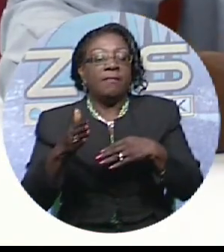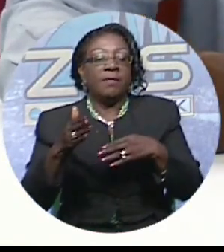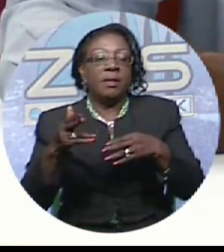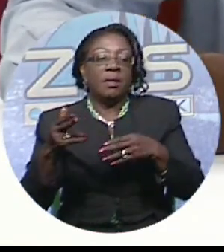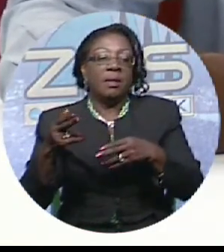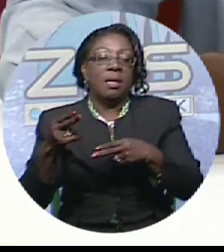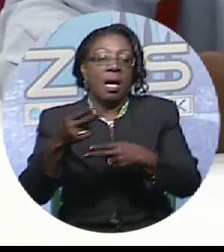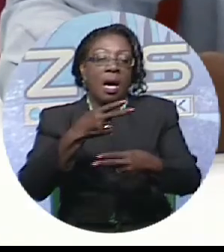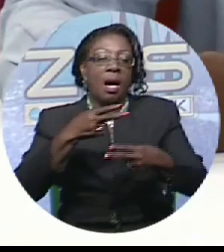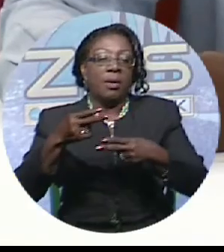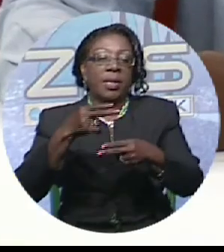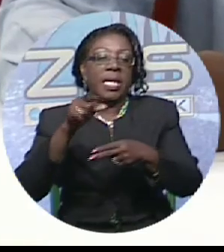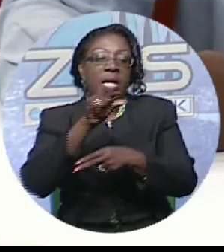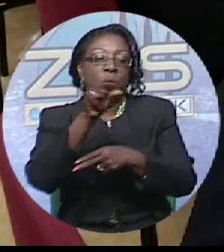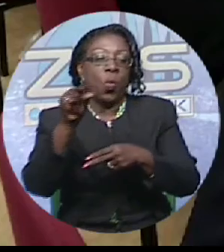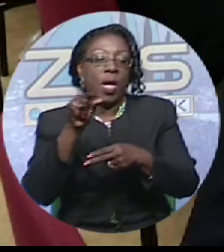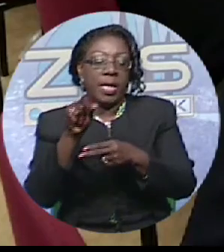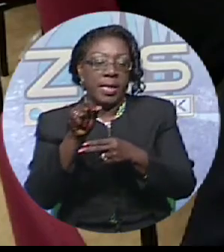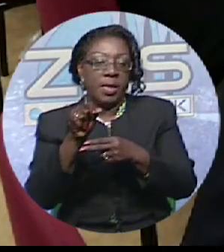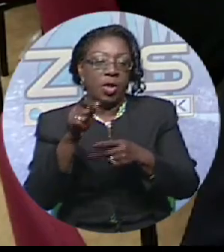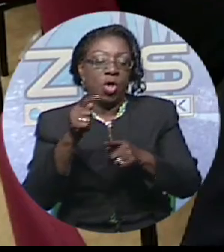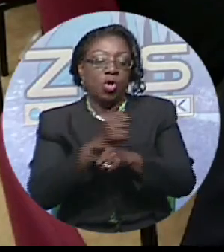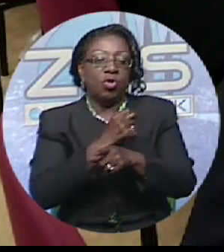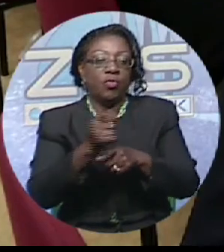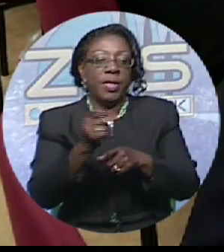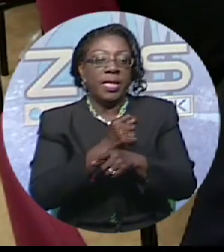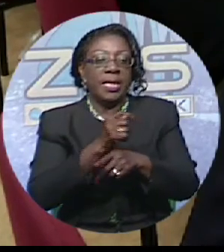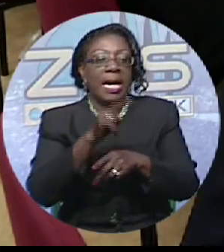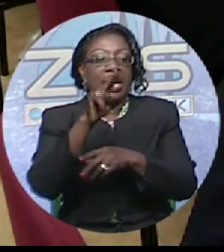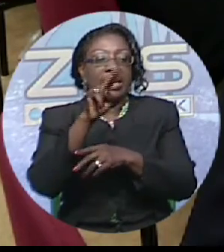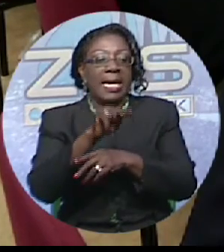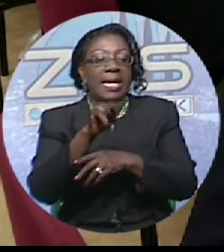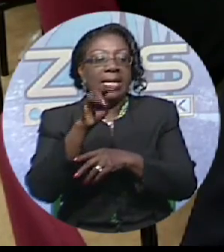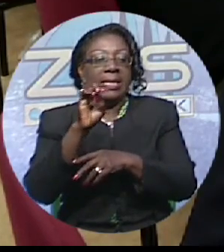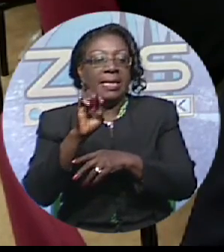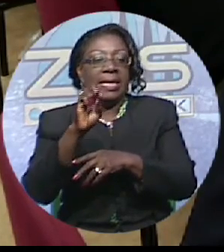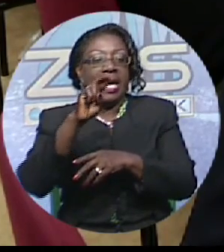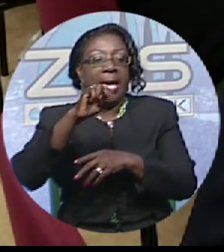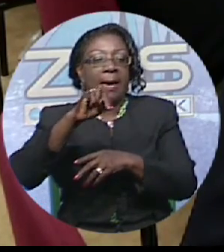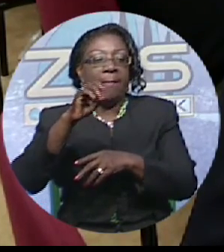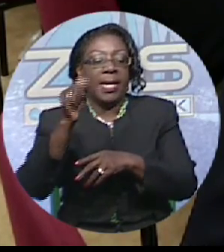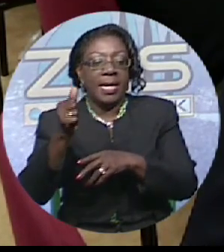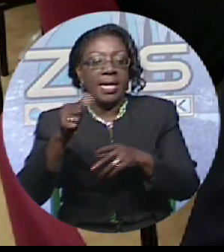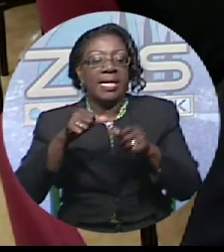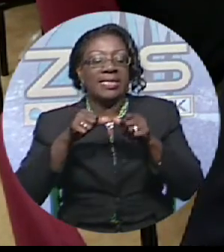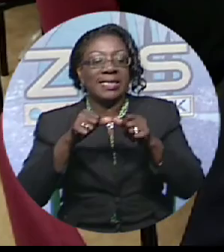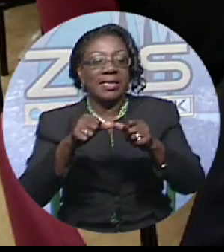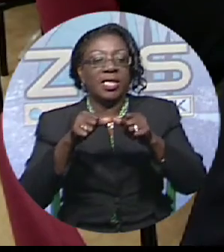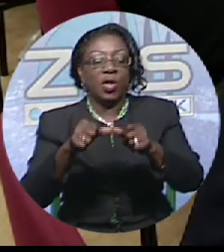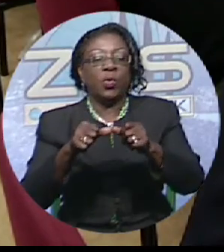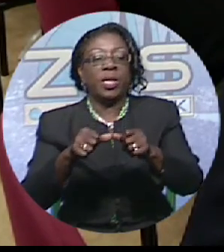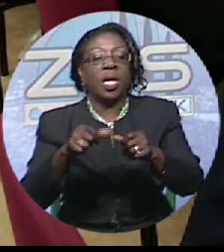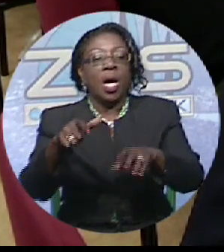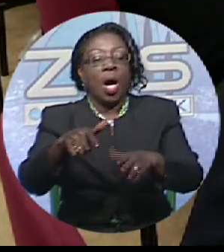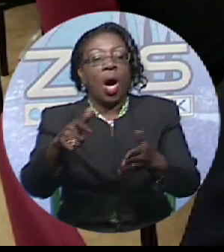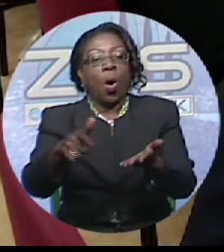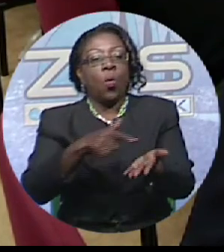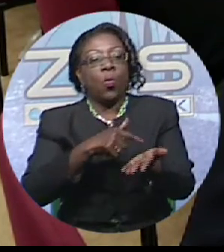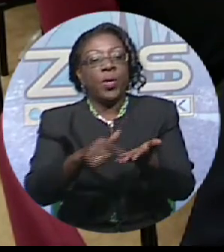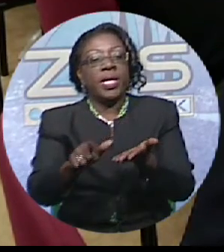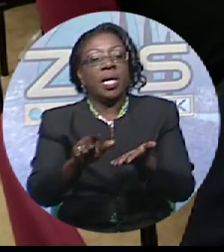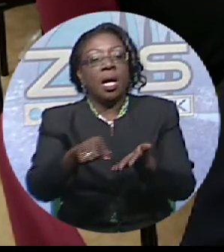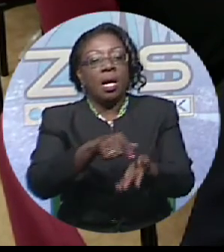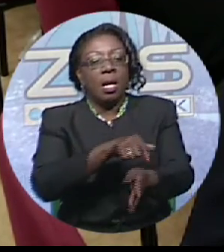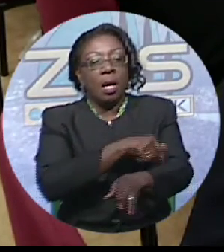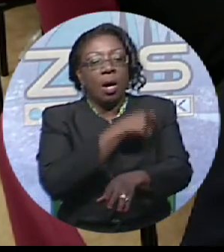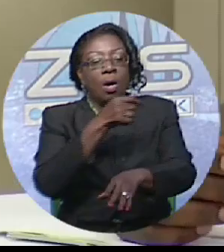Joaquin, training of the core group of National Emergency Management Agency officials is continuing. A week-long damage assessment and